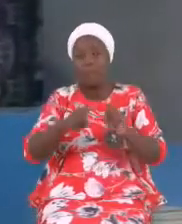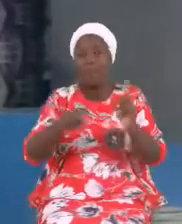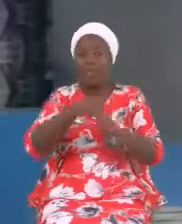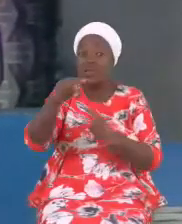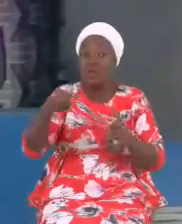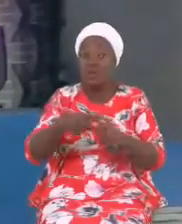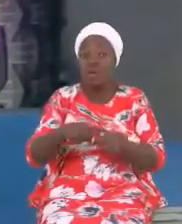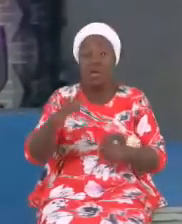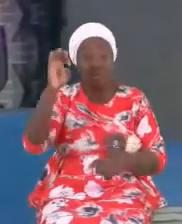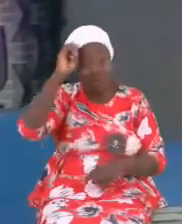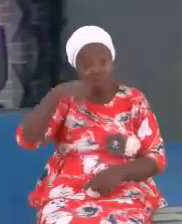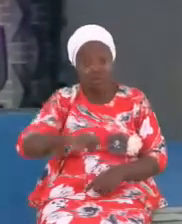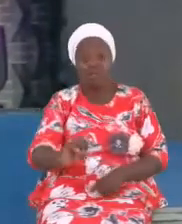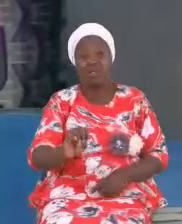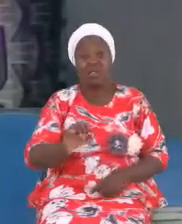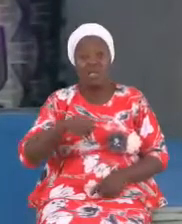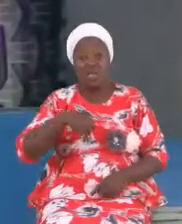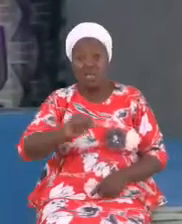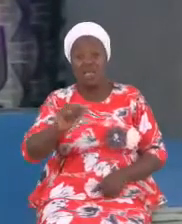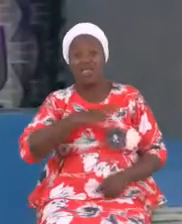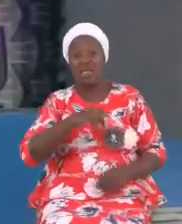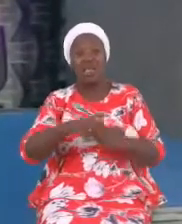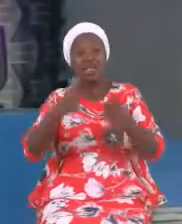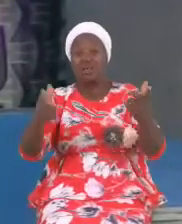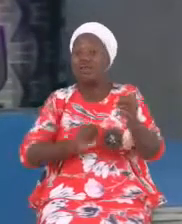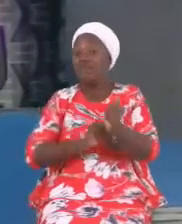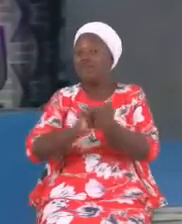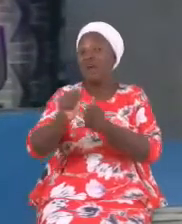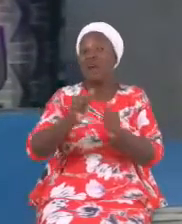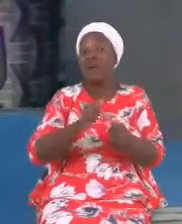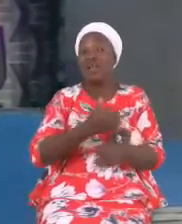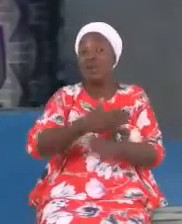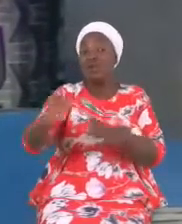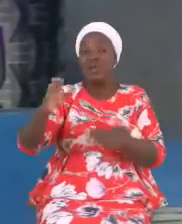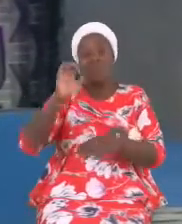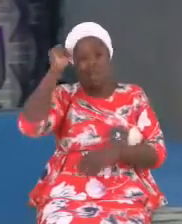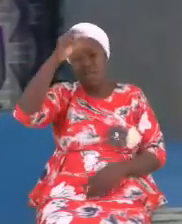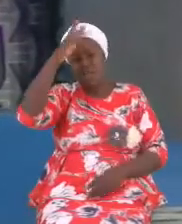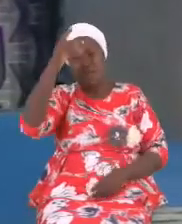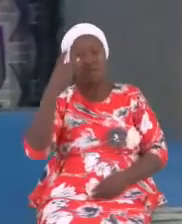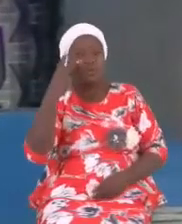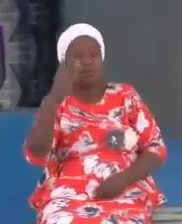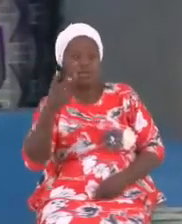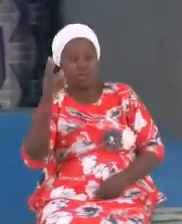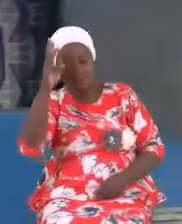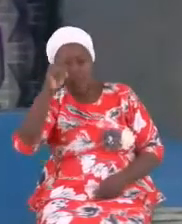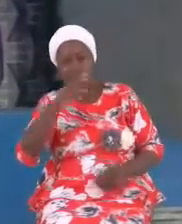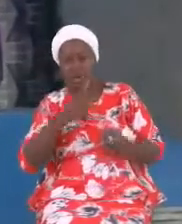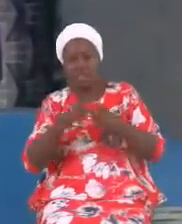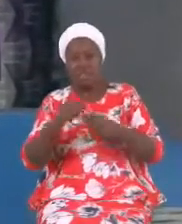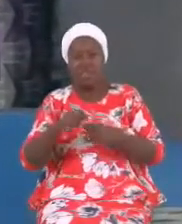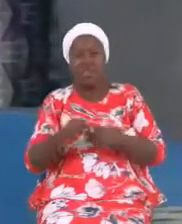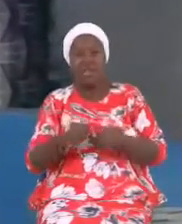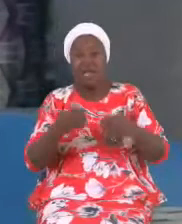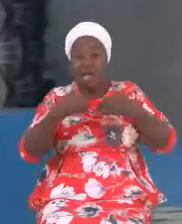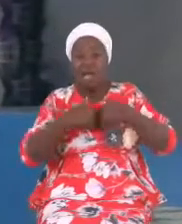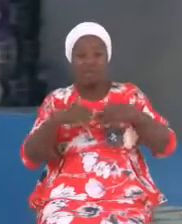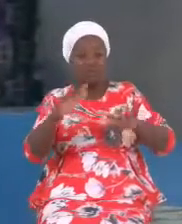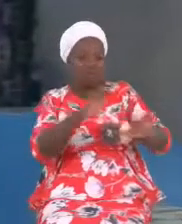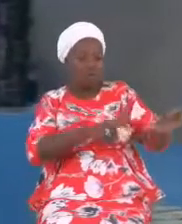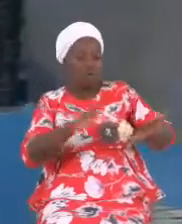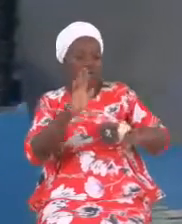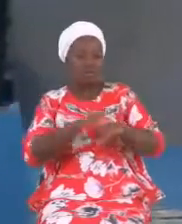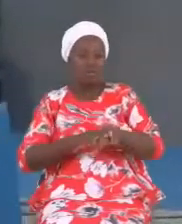was yet a great way off, his father saw him and had compassion on